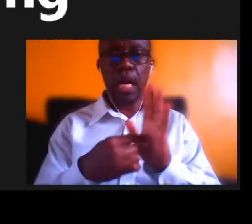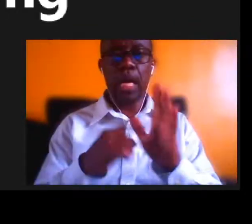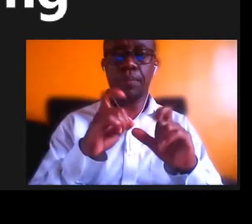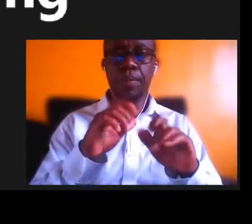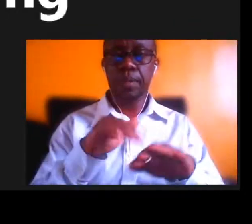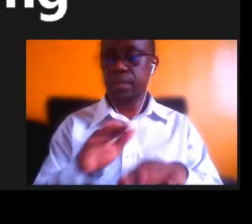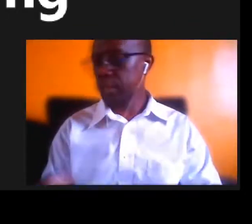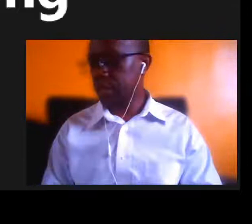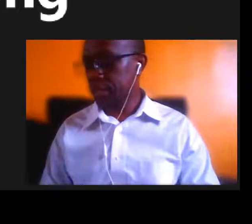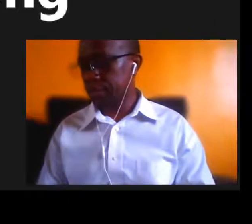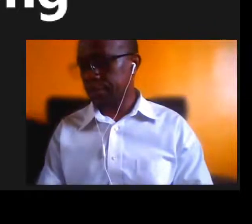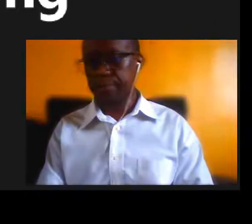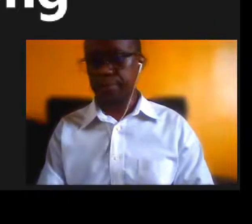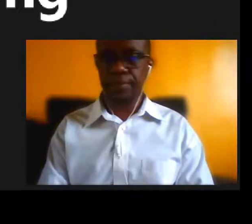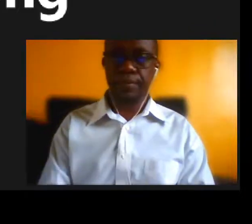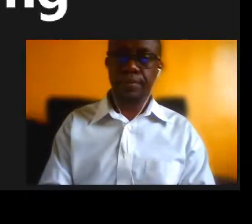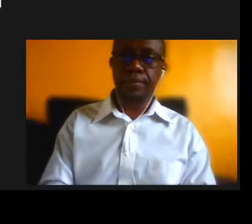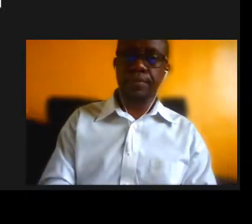Merci.